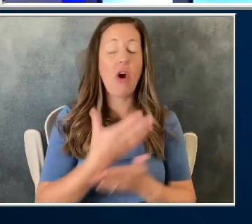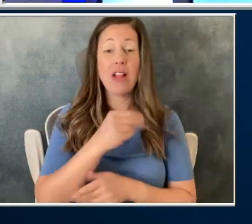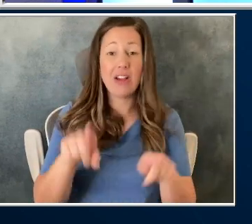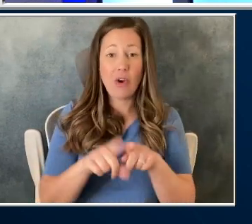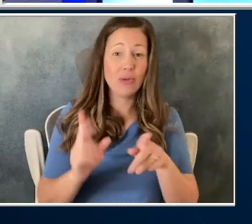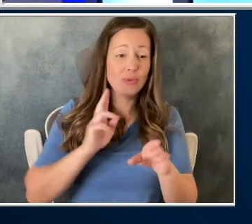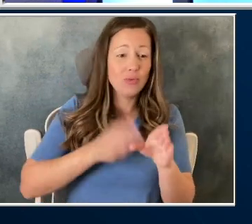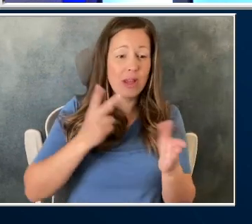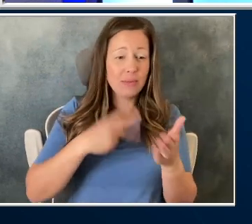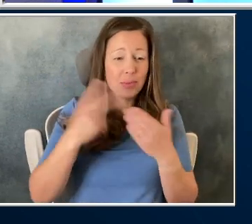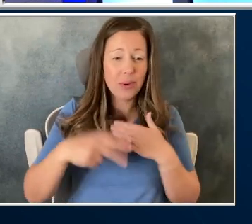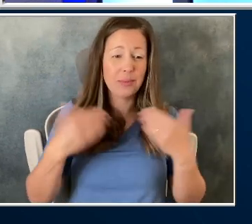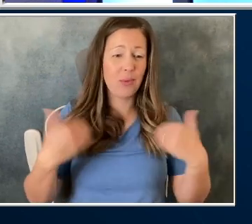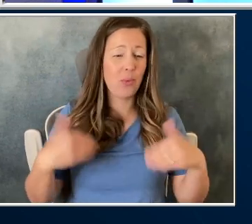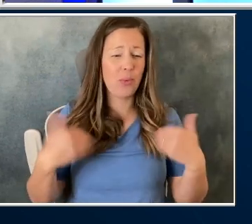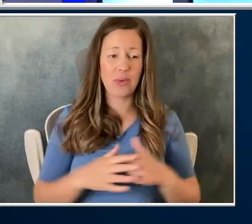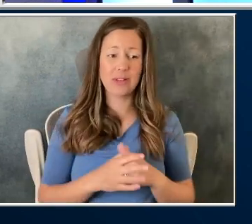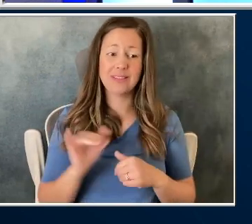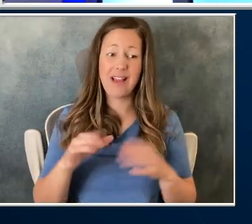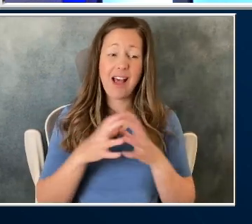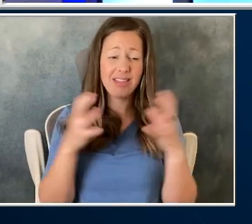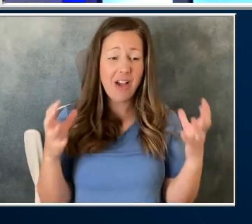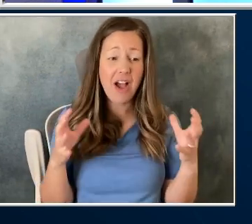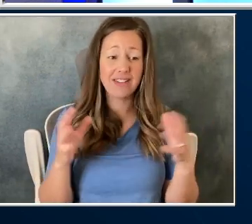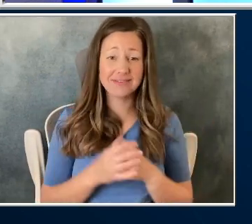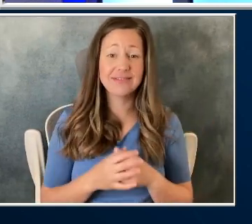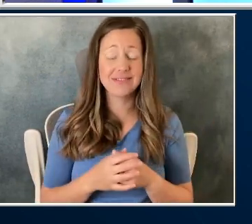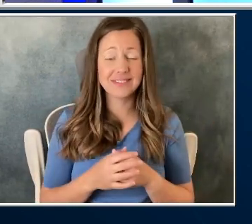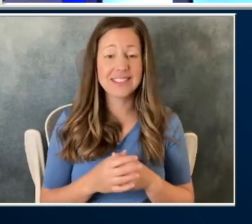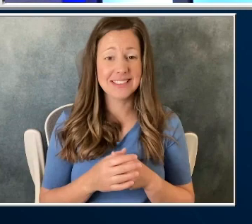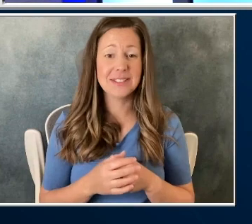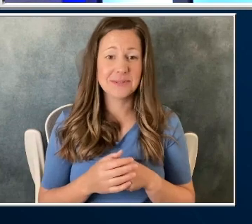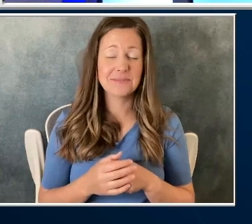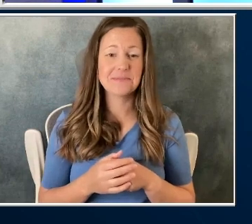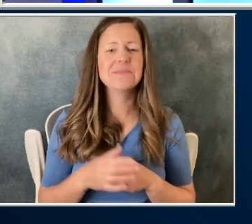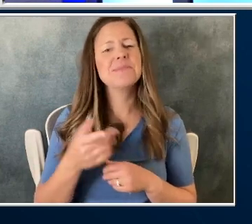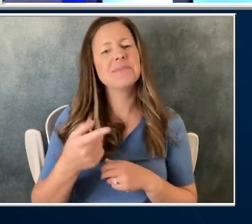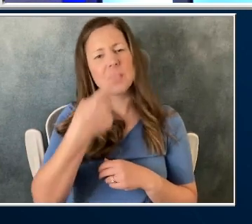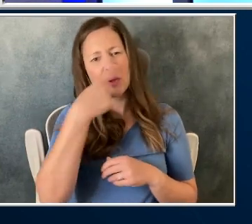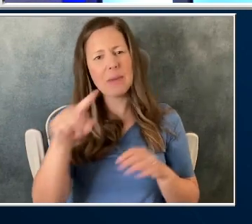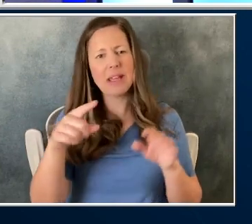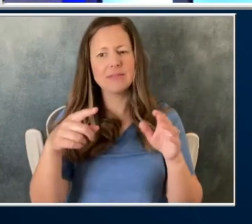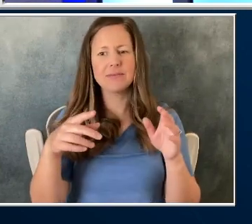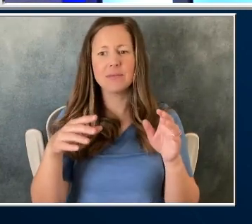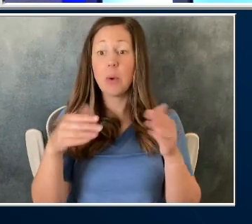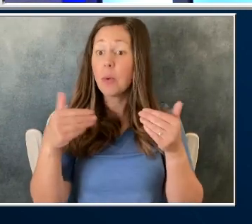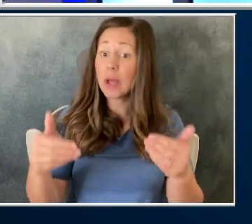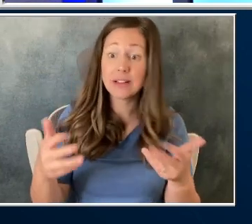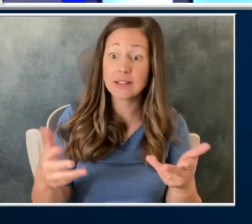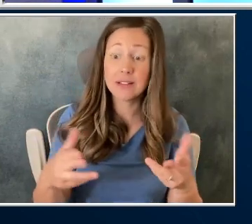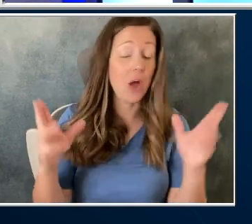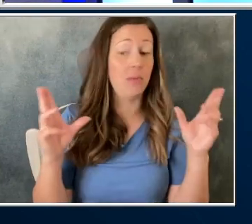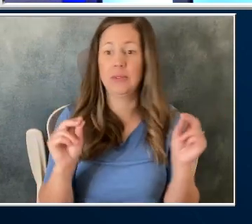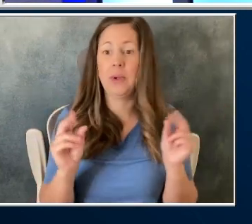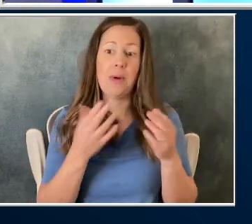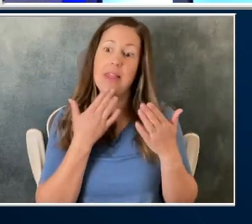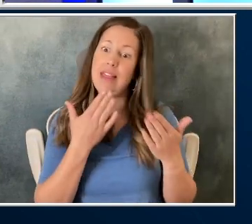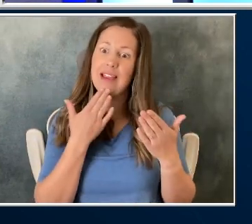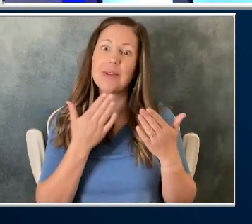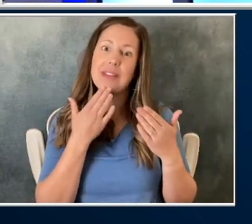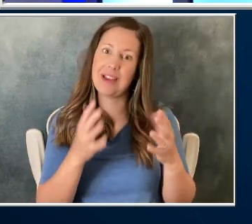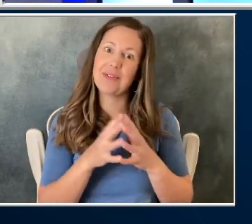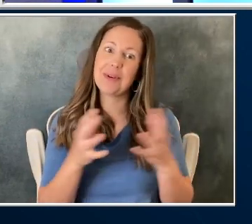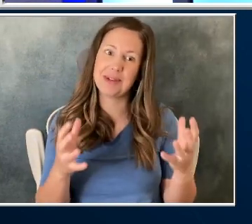that's a tough lineup right there. Talk to us a little bit about. No, go ahead. No. Thank you. Thank you very